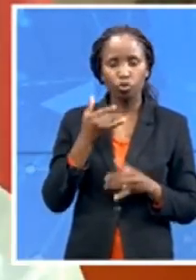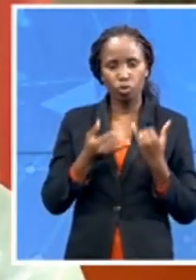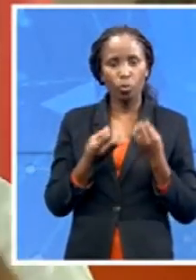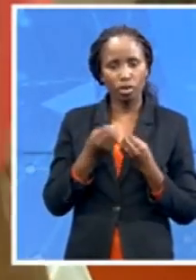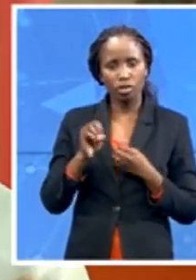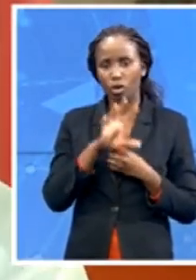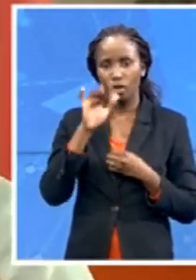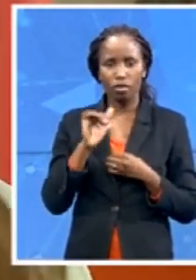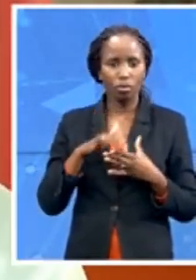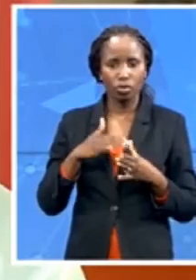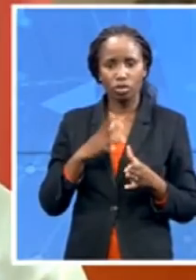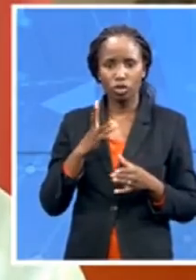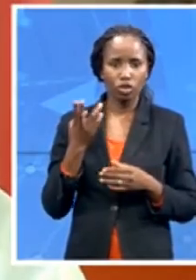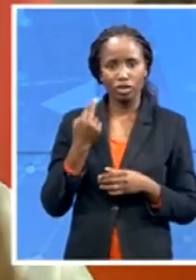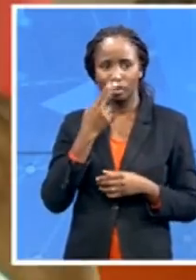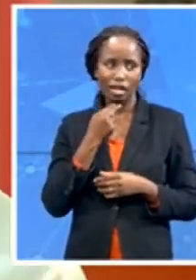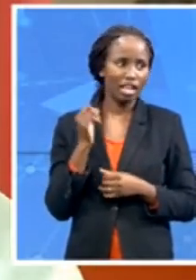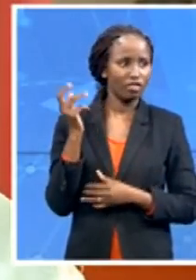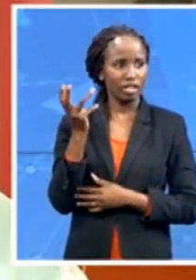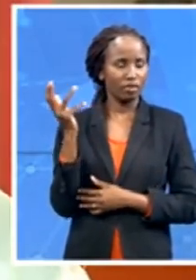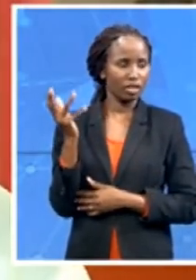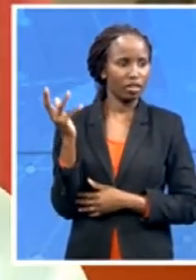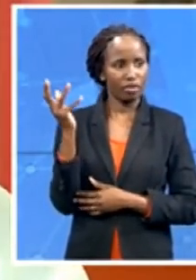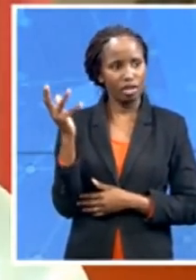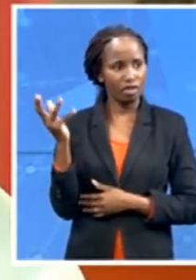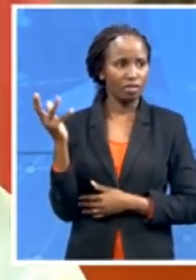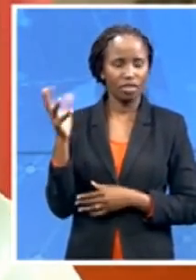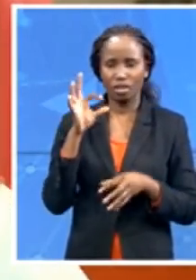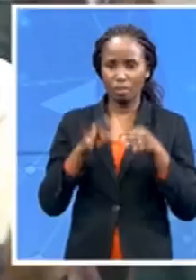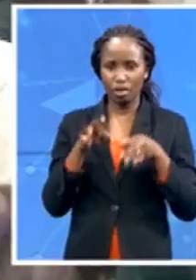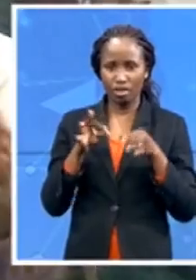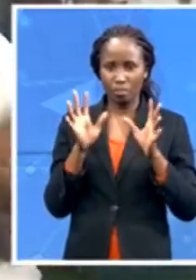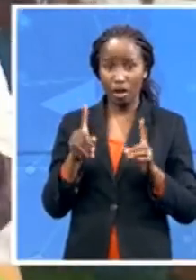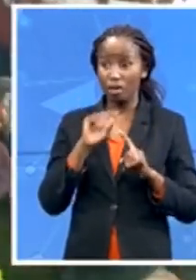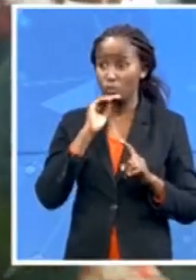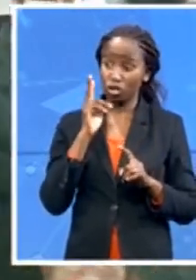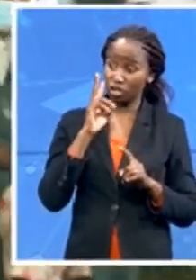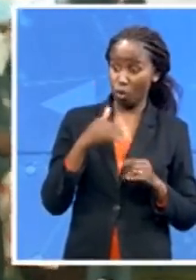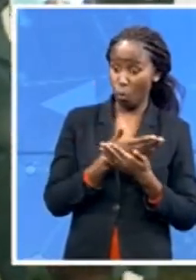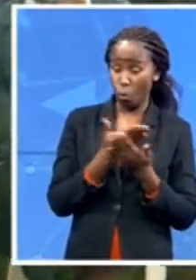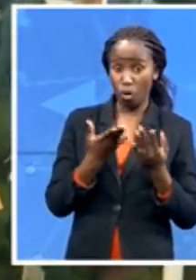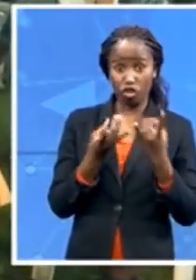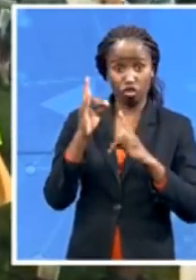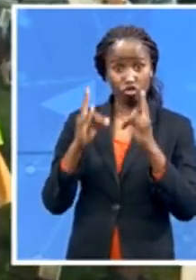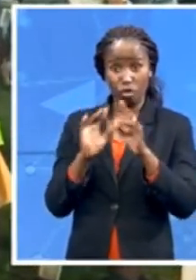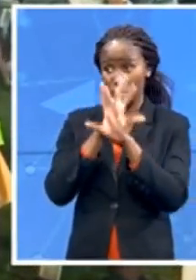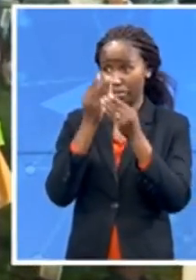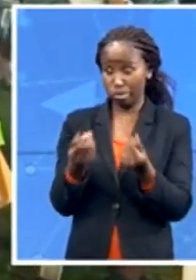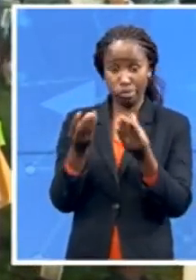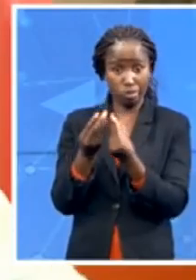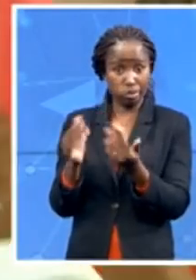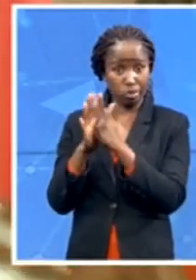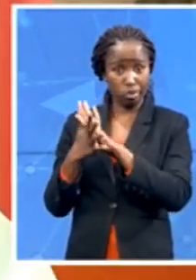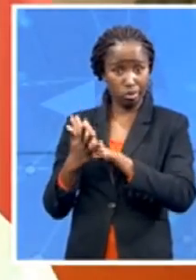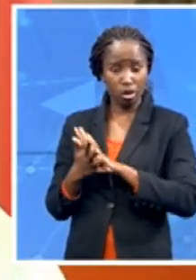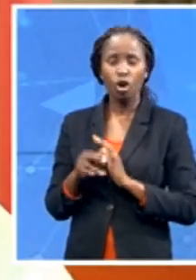and platitudes and political rhetoric when zonke idolophu zethu zichabalala. Umthatha lo sikuwo uphelile